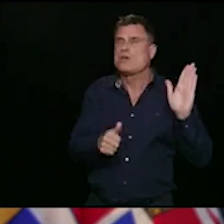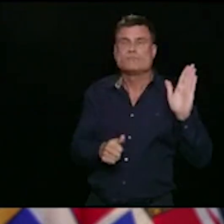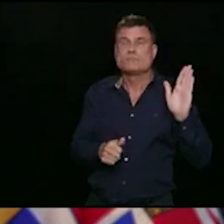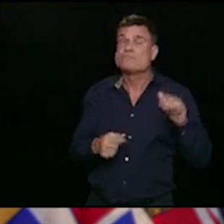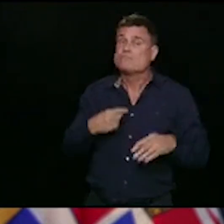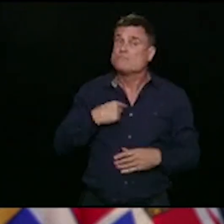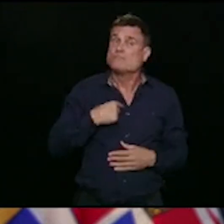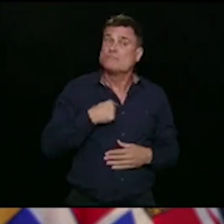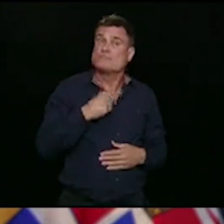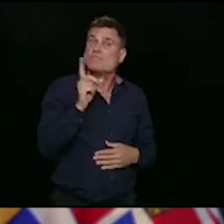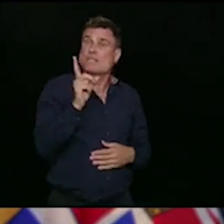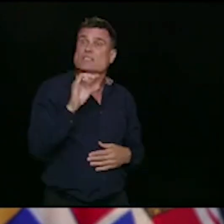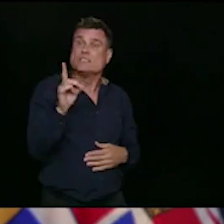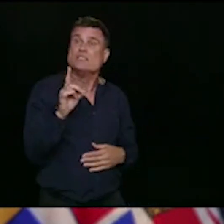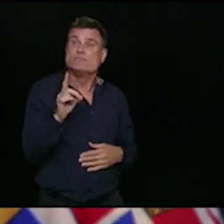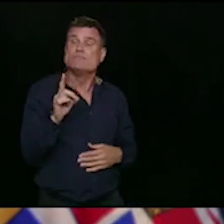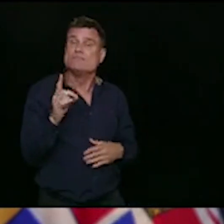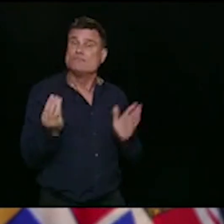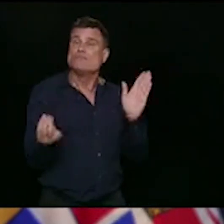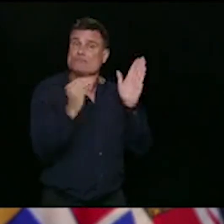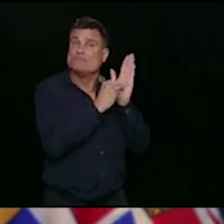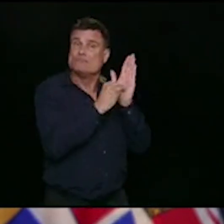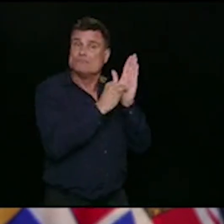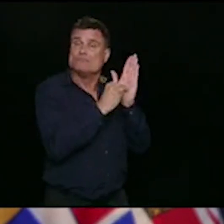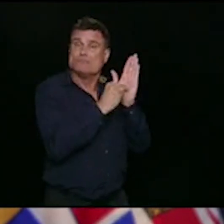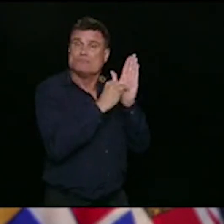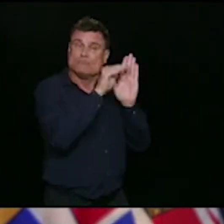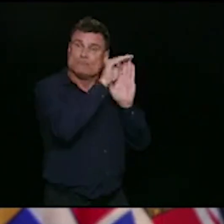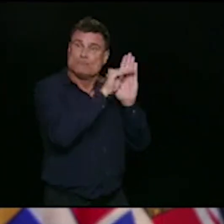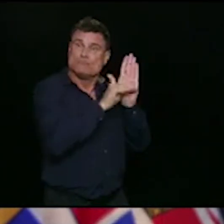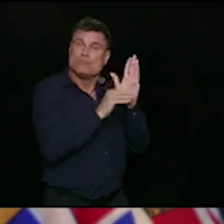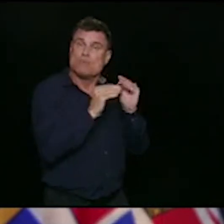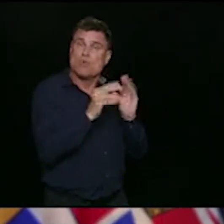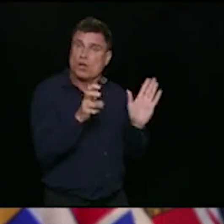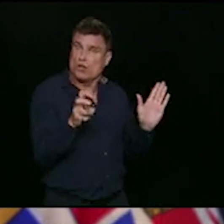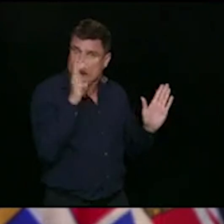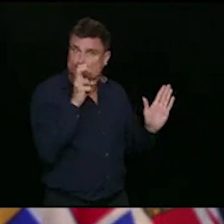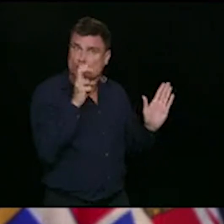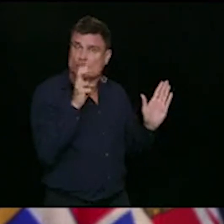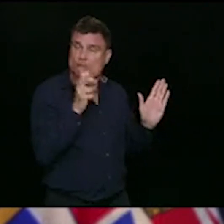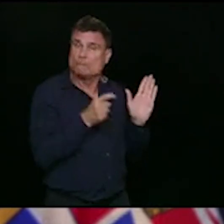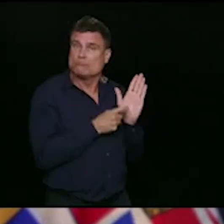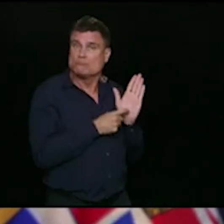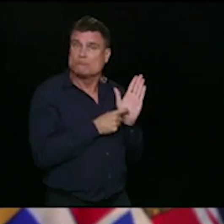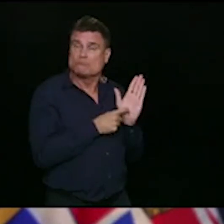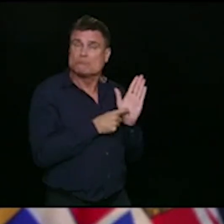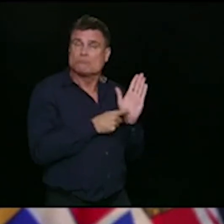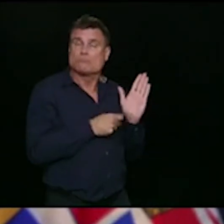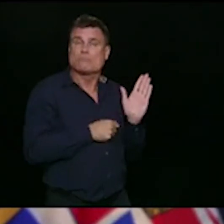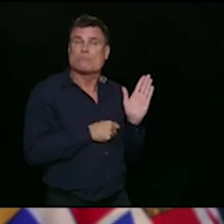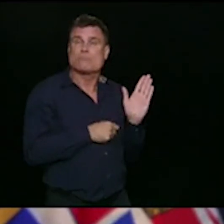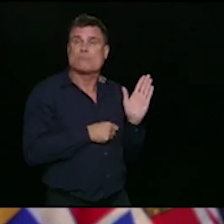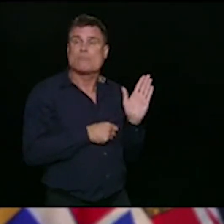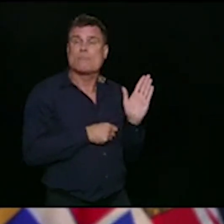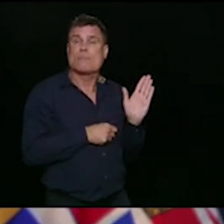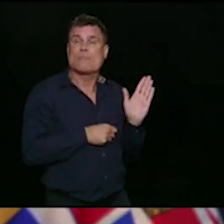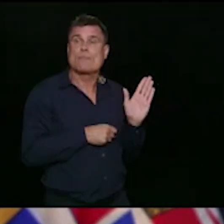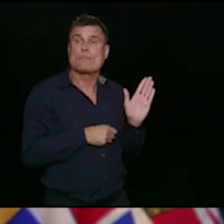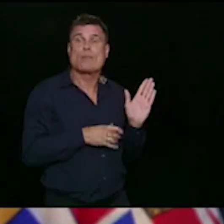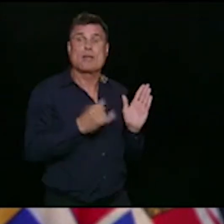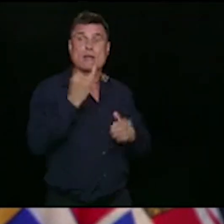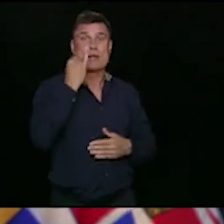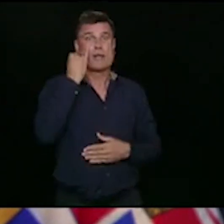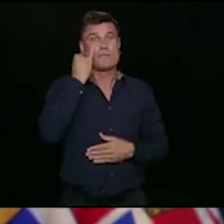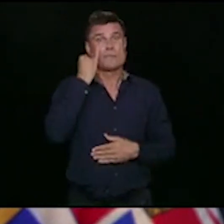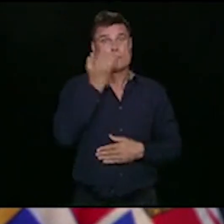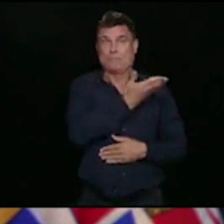do. And we have modified the orders to make sure that we can support those venues in standing up